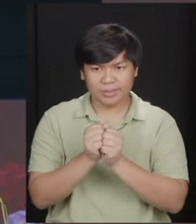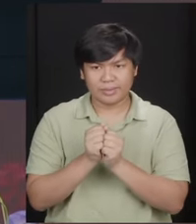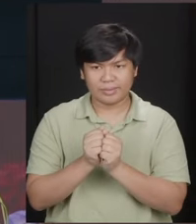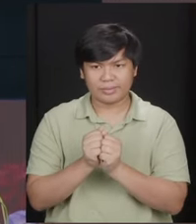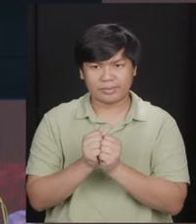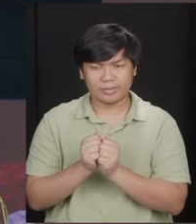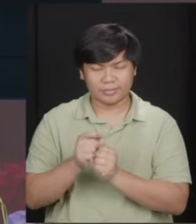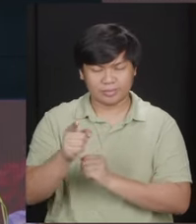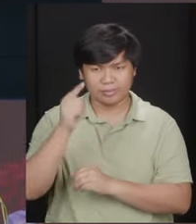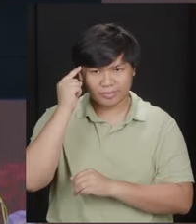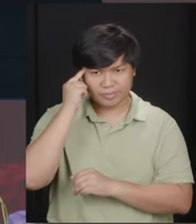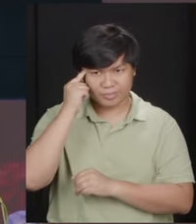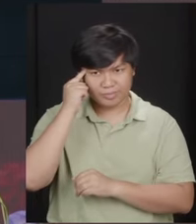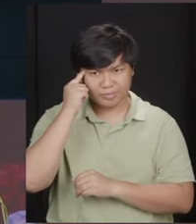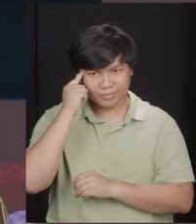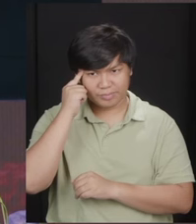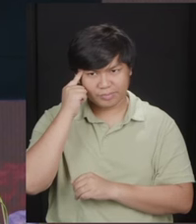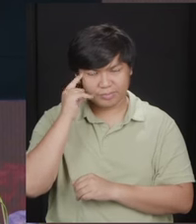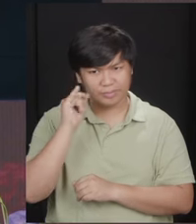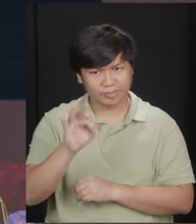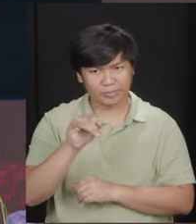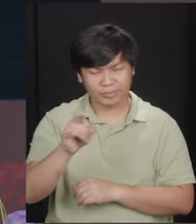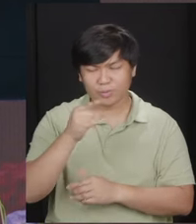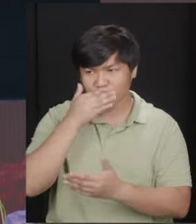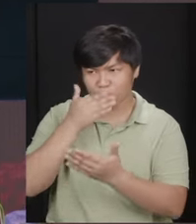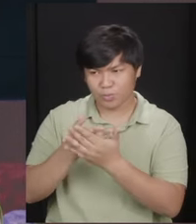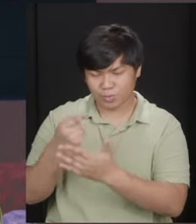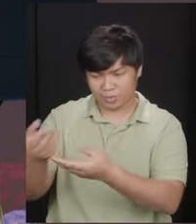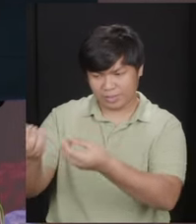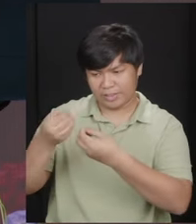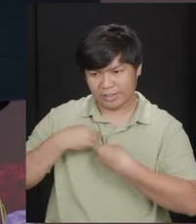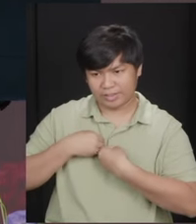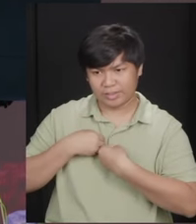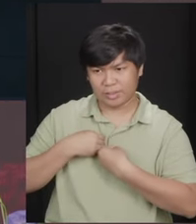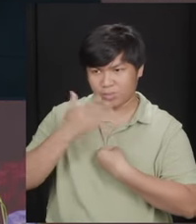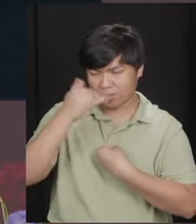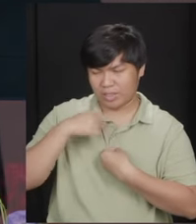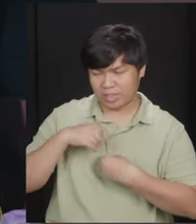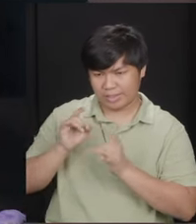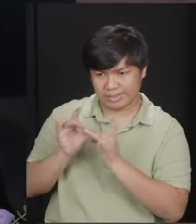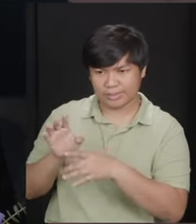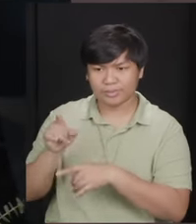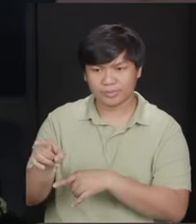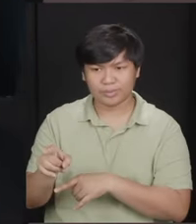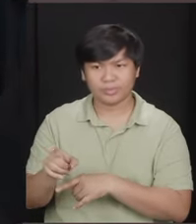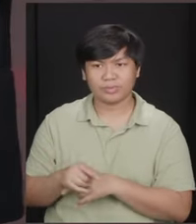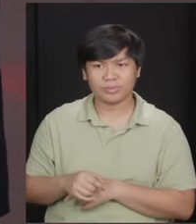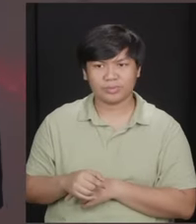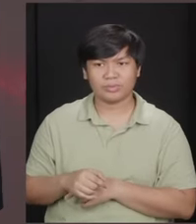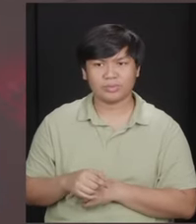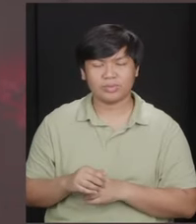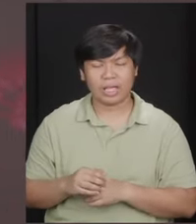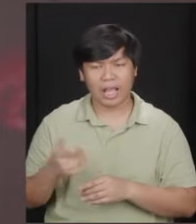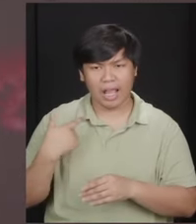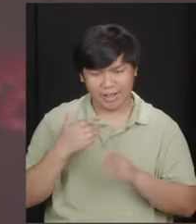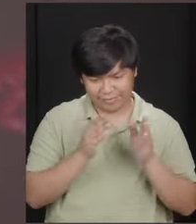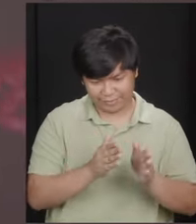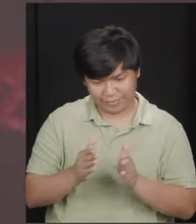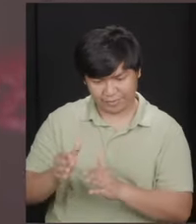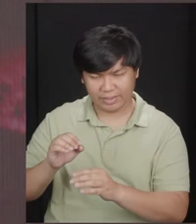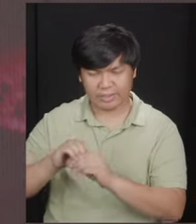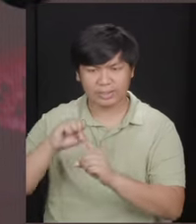Don't you think so? Yes. If you're nice to me, why will I mistreat you? So it gives some order to